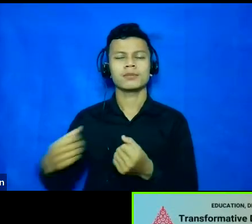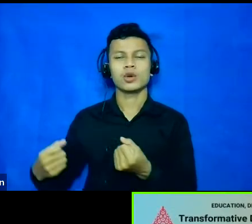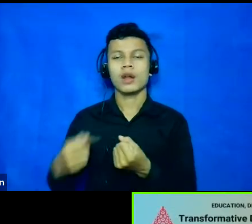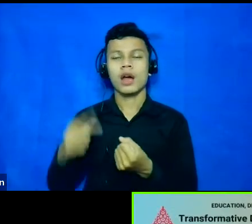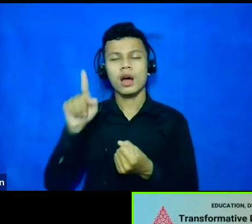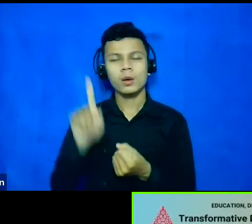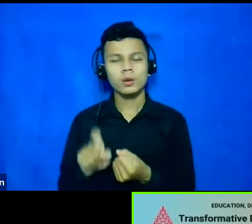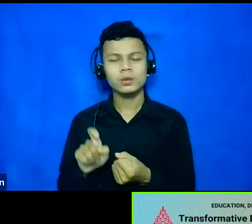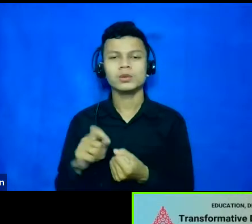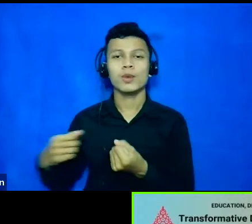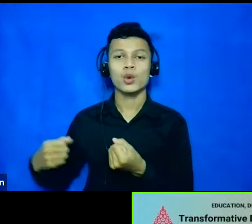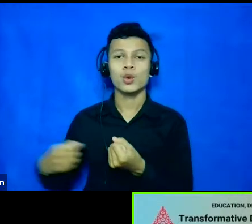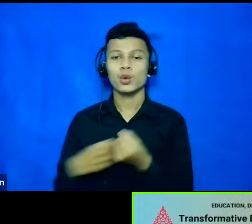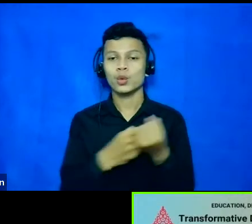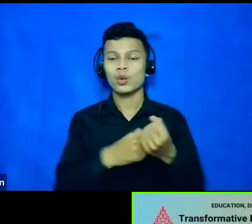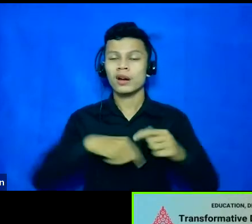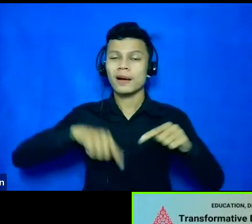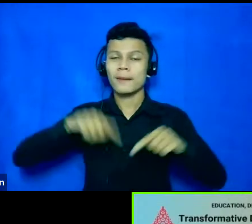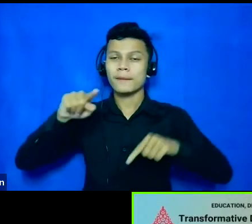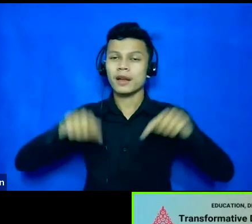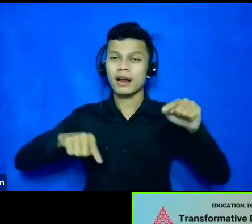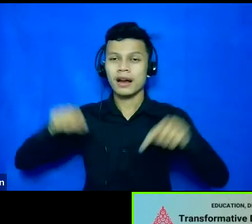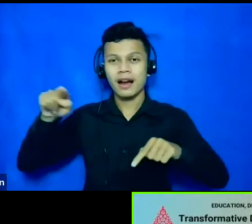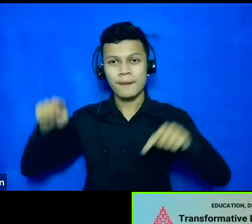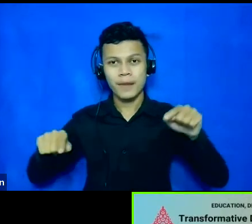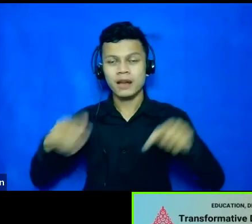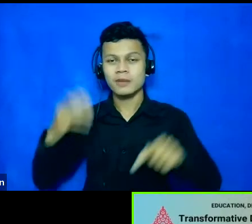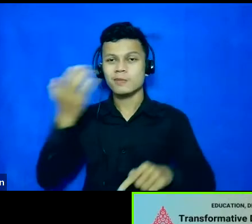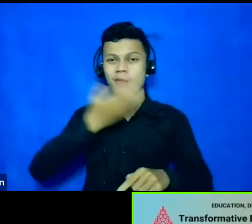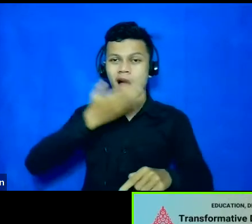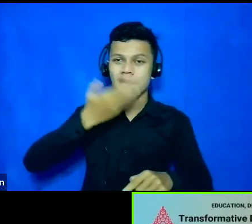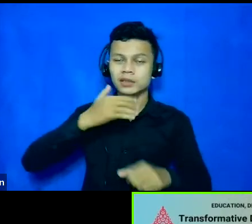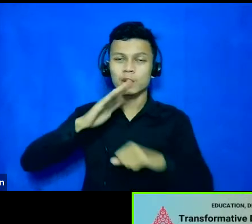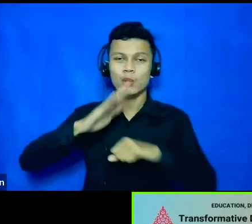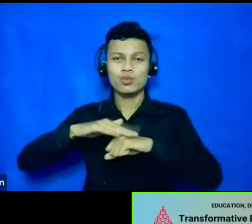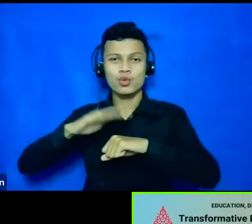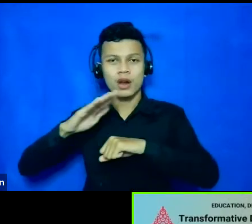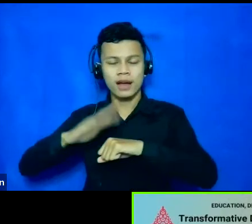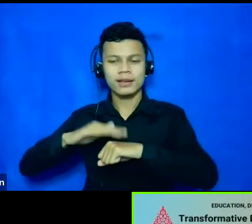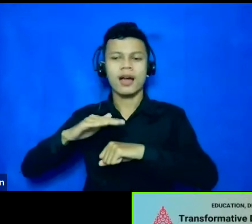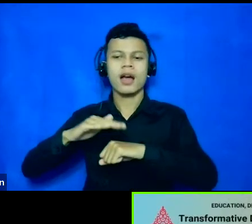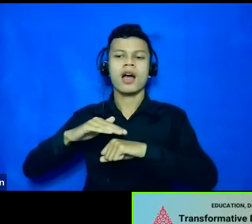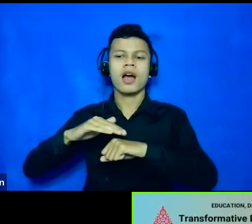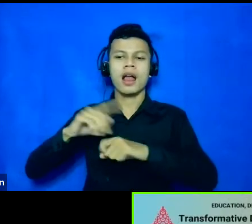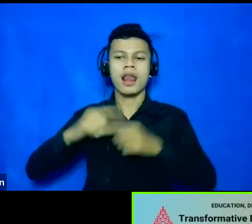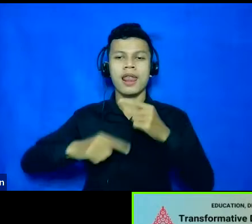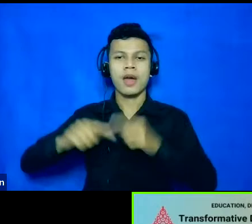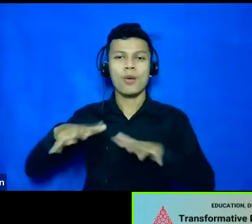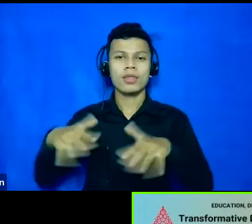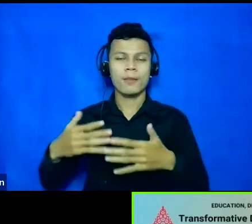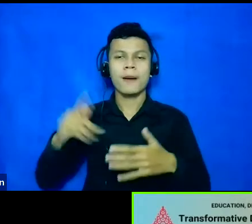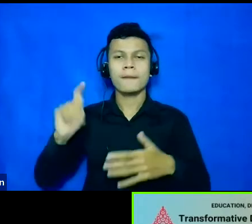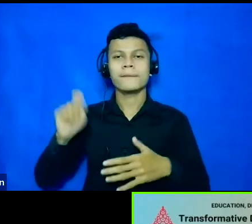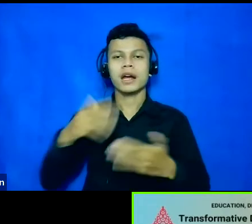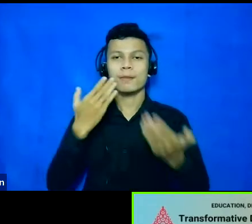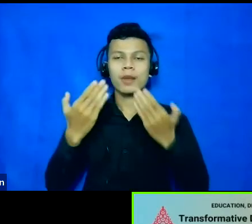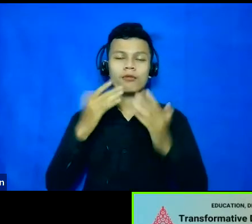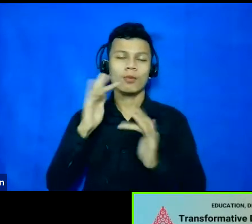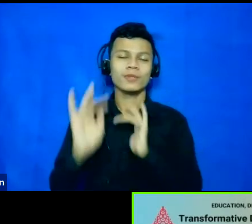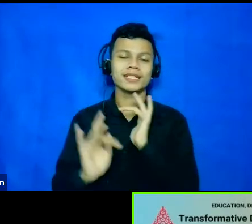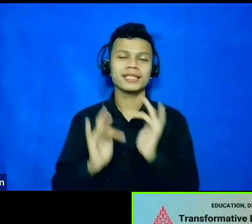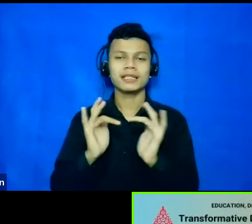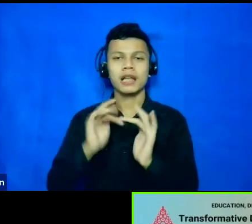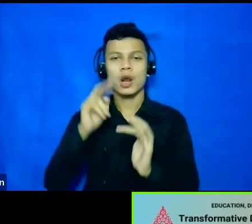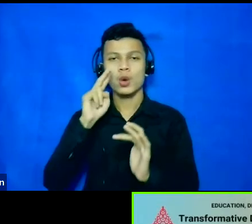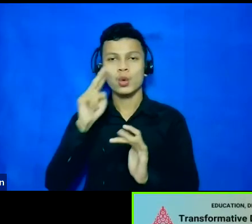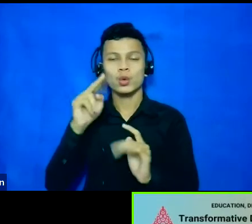data protection should go hand in hand with the utilizations of digital platforms for online learning purposes. Thank you